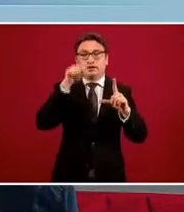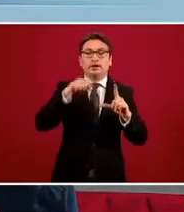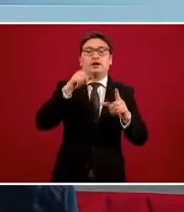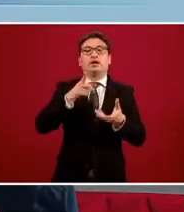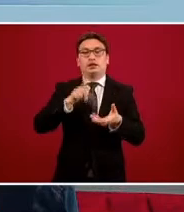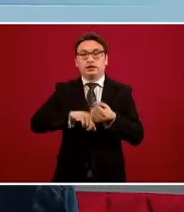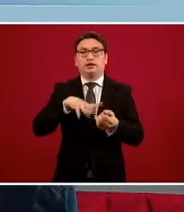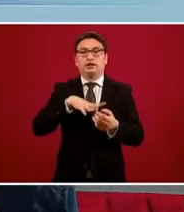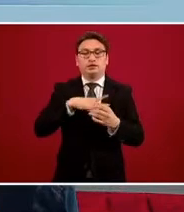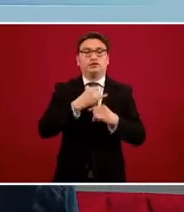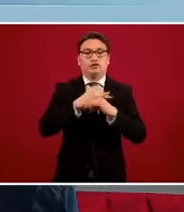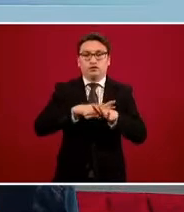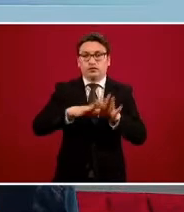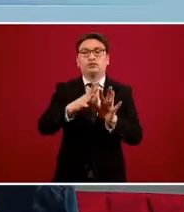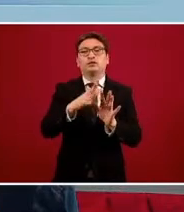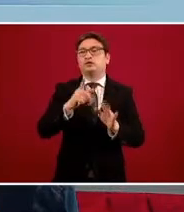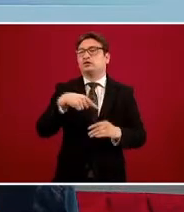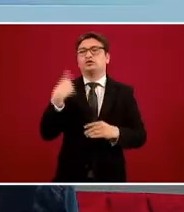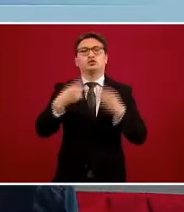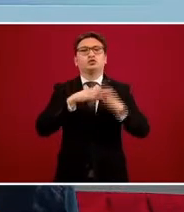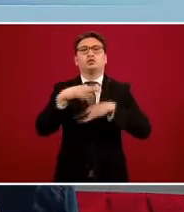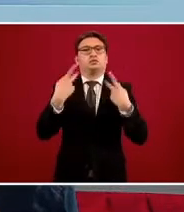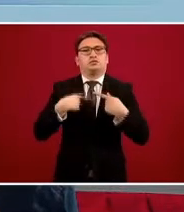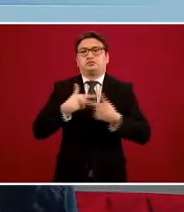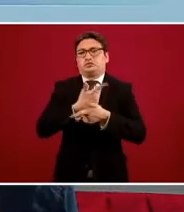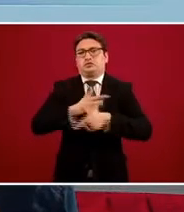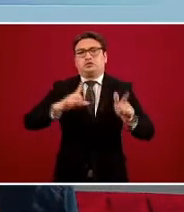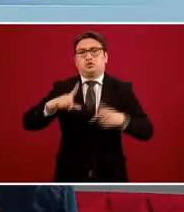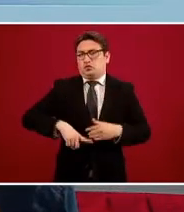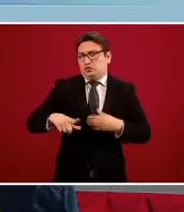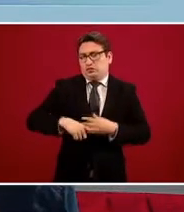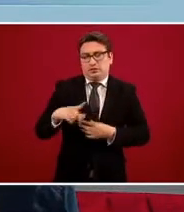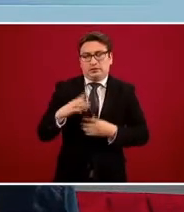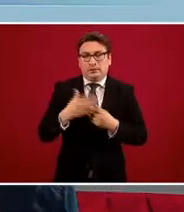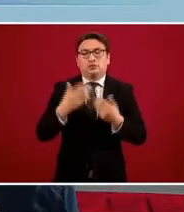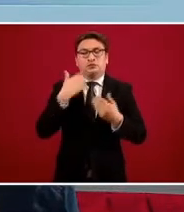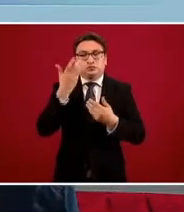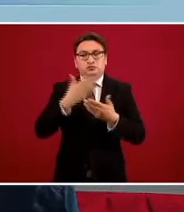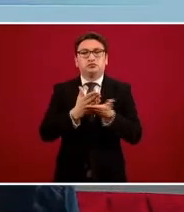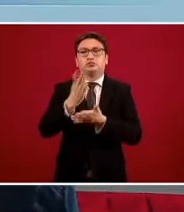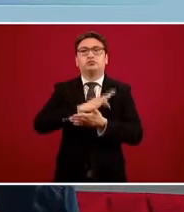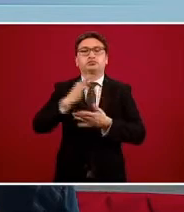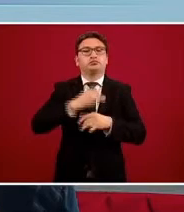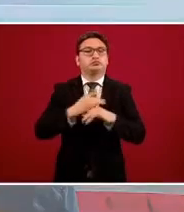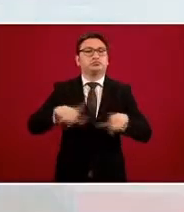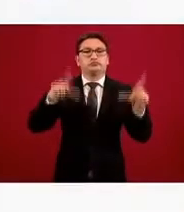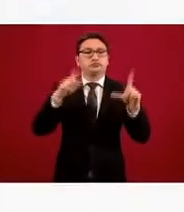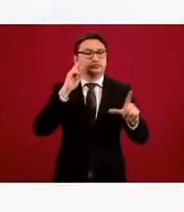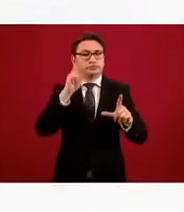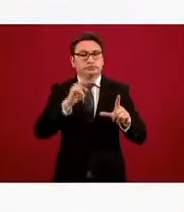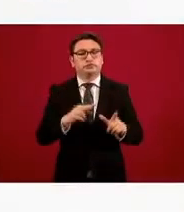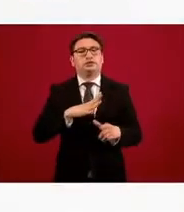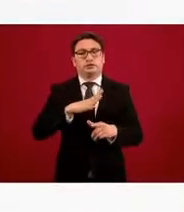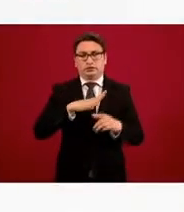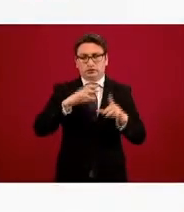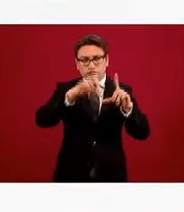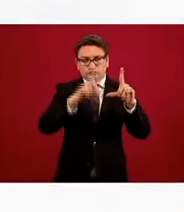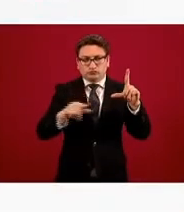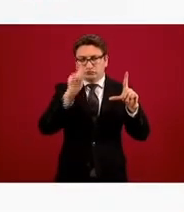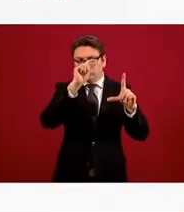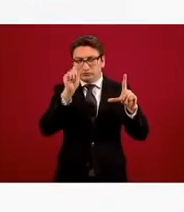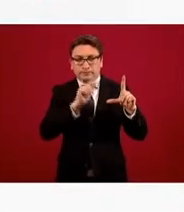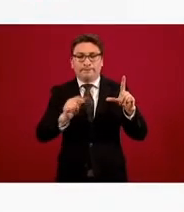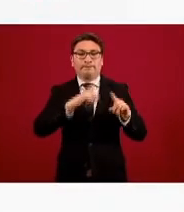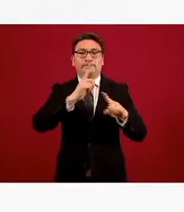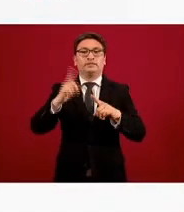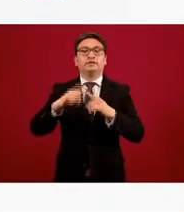map. This is public access information. Everyone can access to this map through this